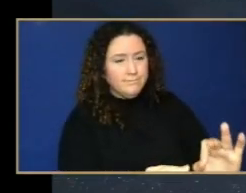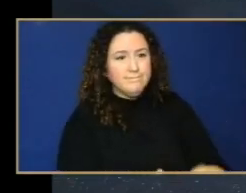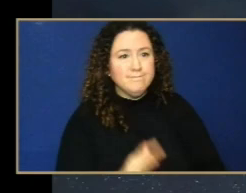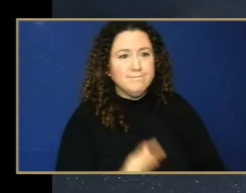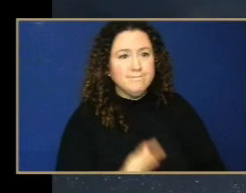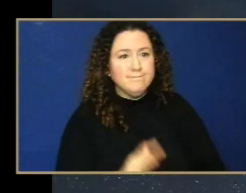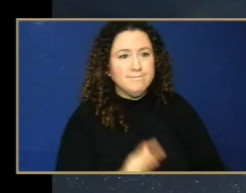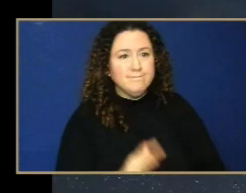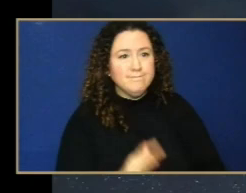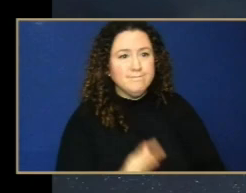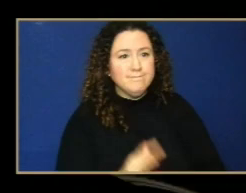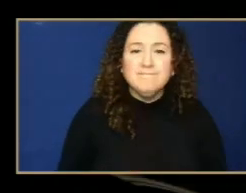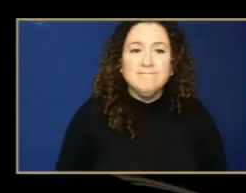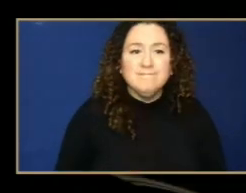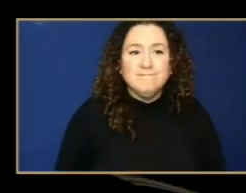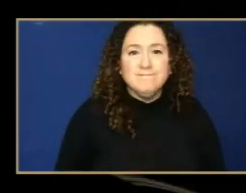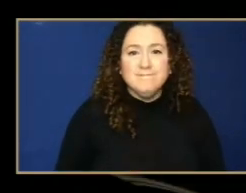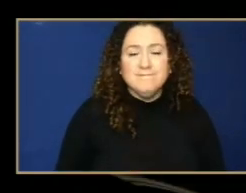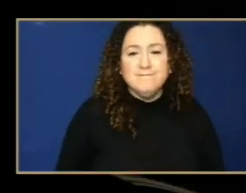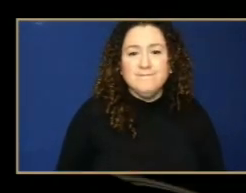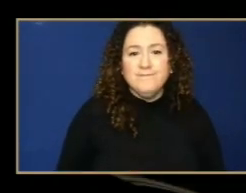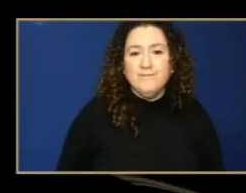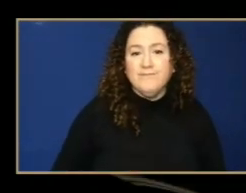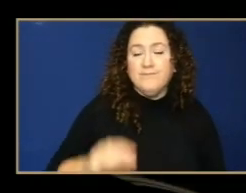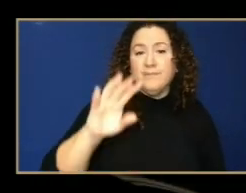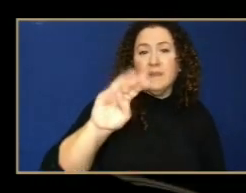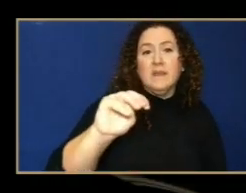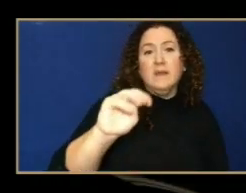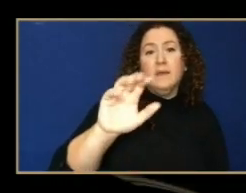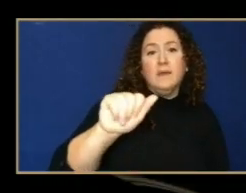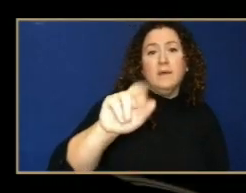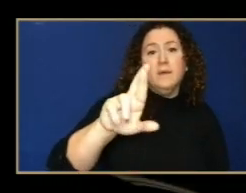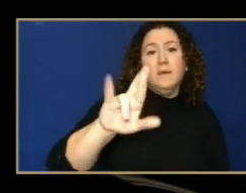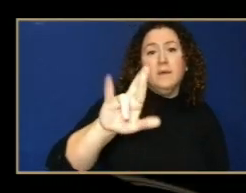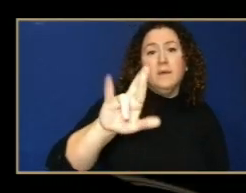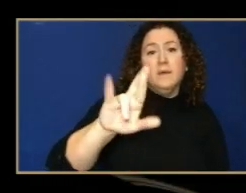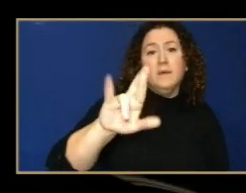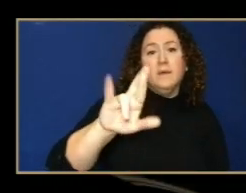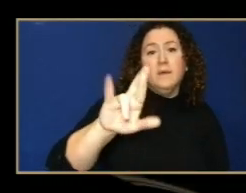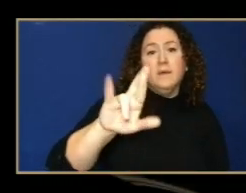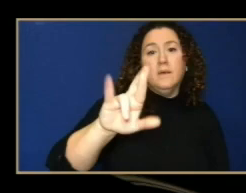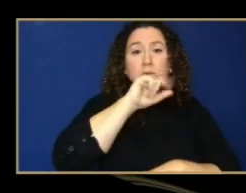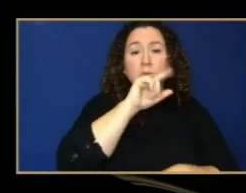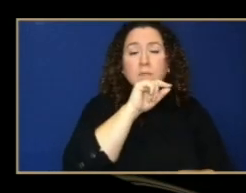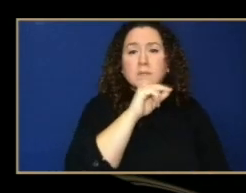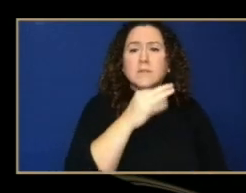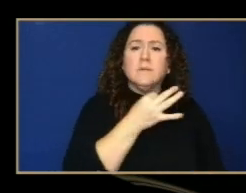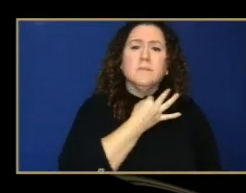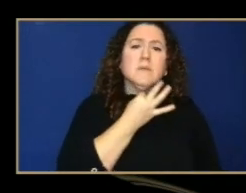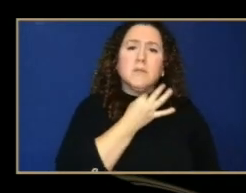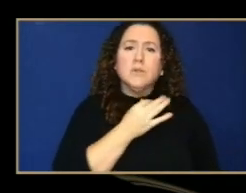So I have Maria on Twitter who wants to know, has there ever been a triple planetary conjunction?